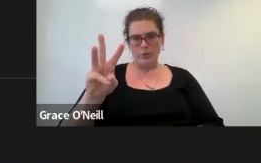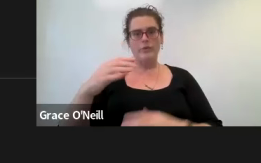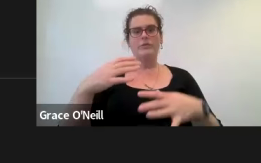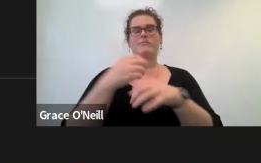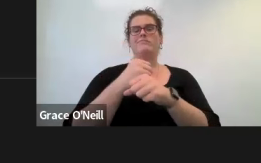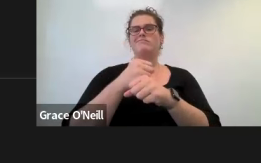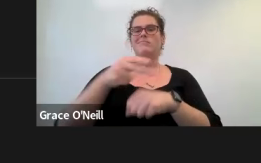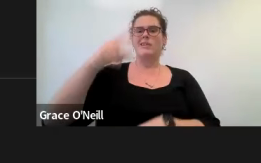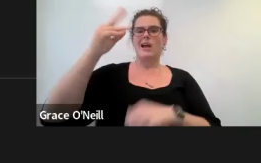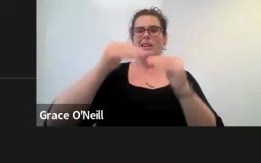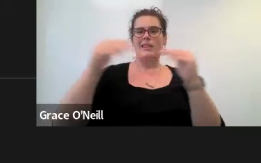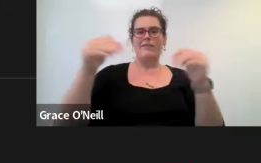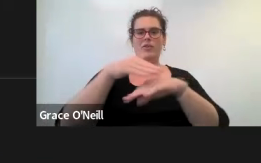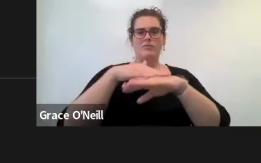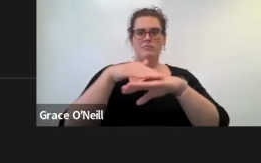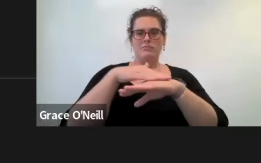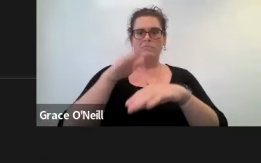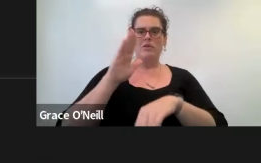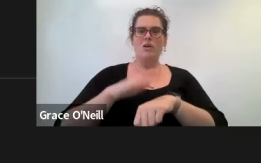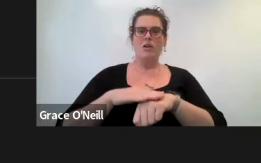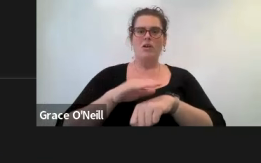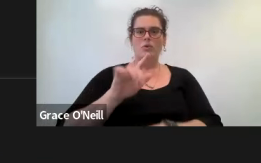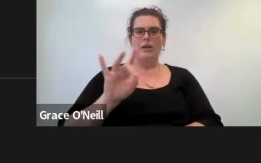this forum. And